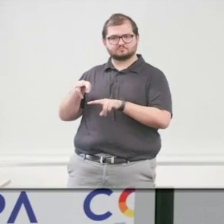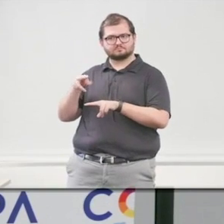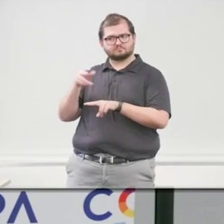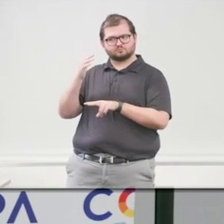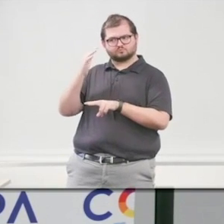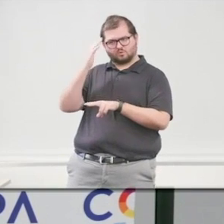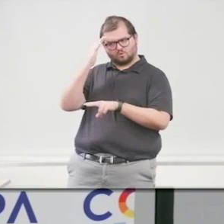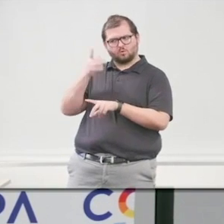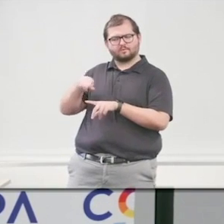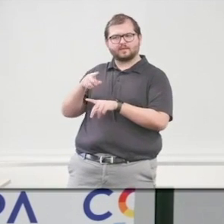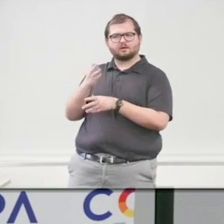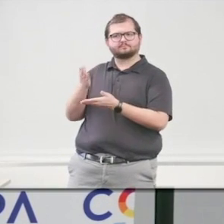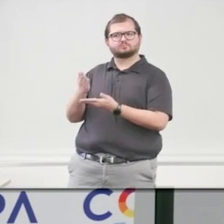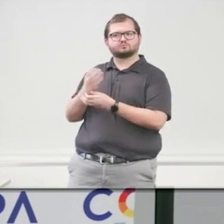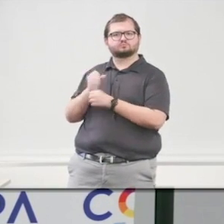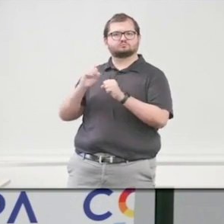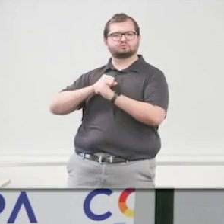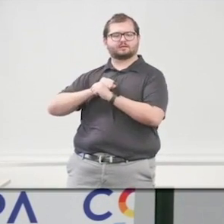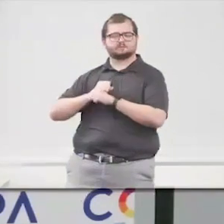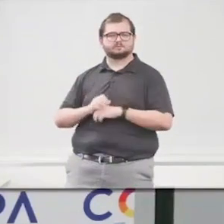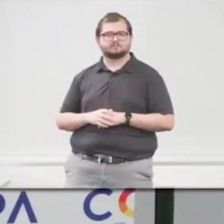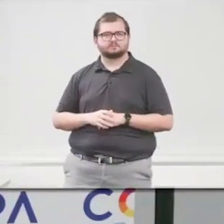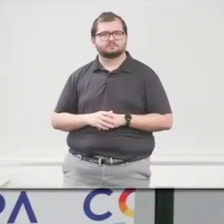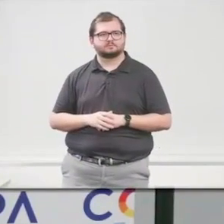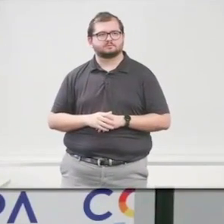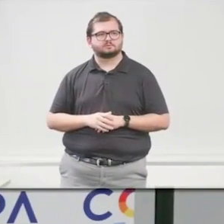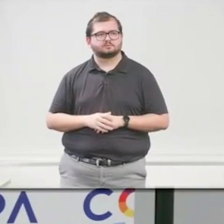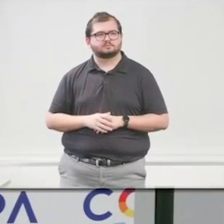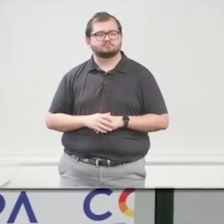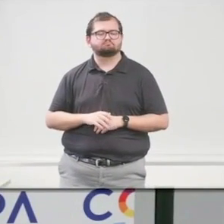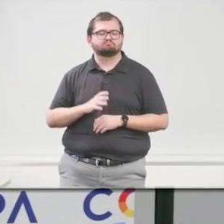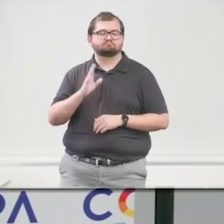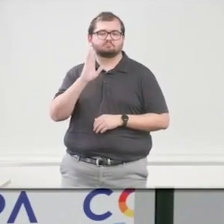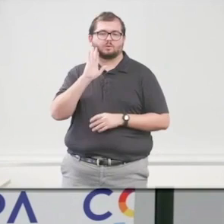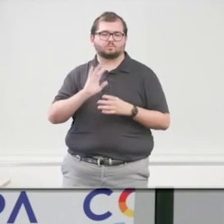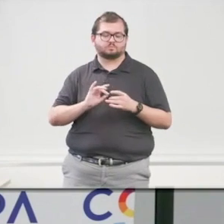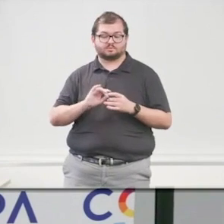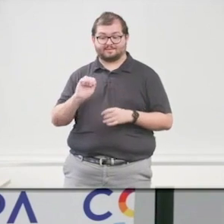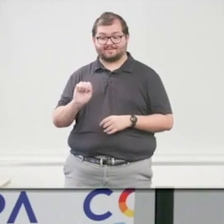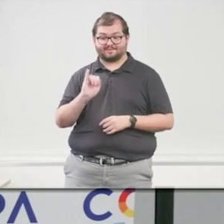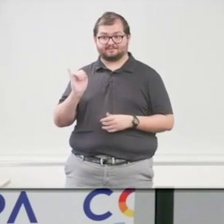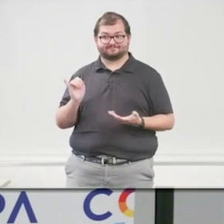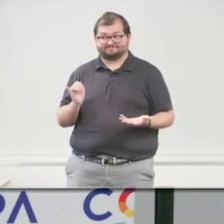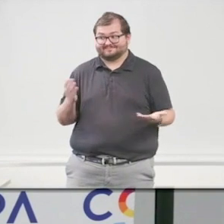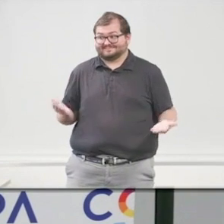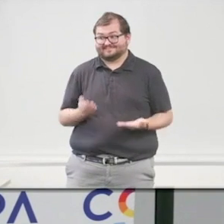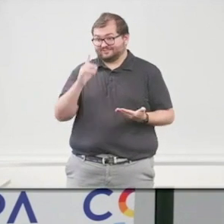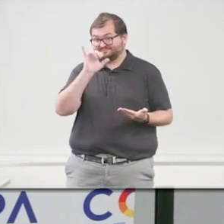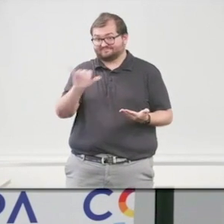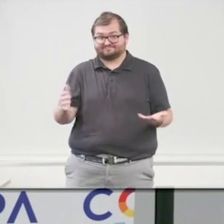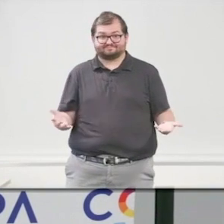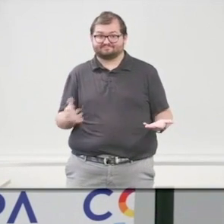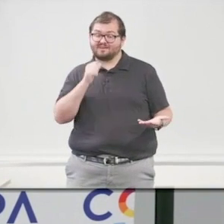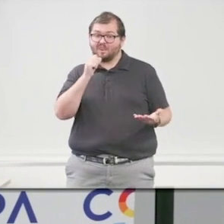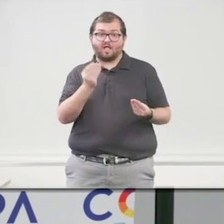a really, really critical piece. But I will say artificial intelligence is, I think we'd all agree, it's here to stay. And some